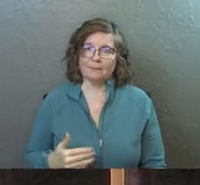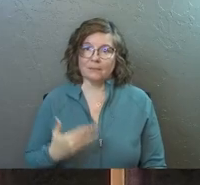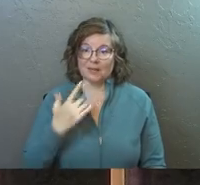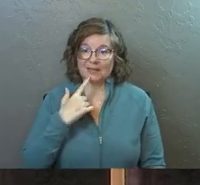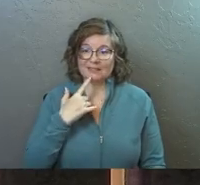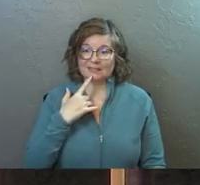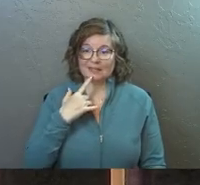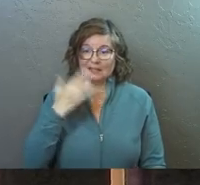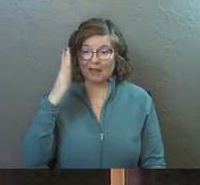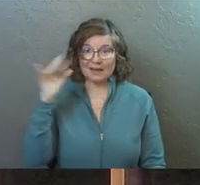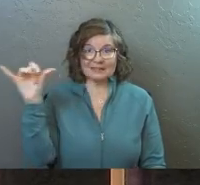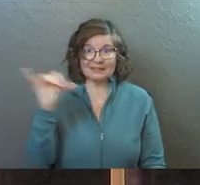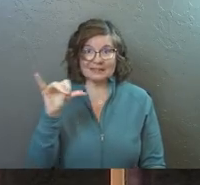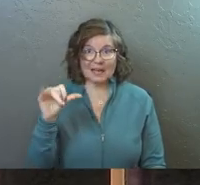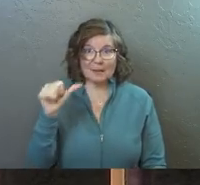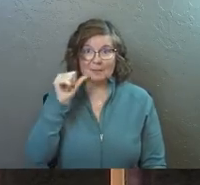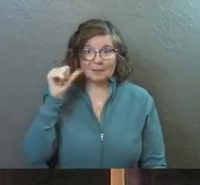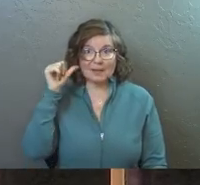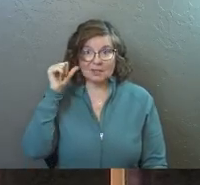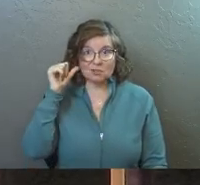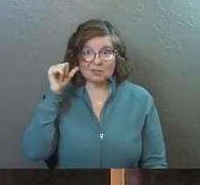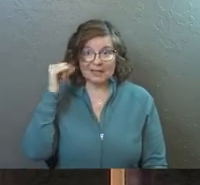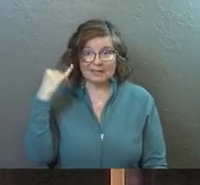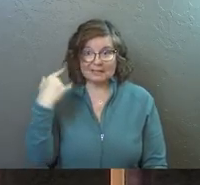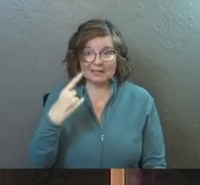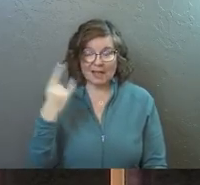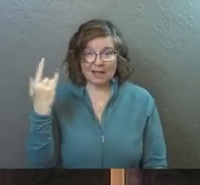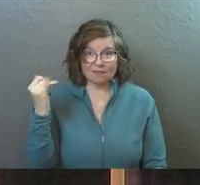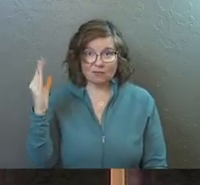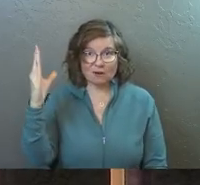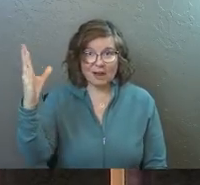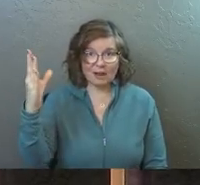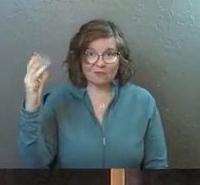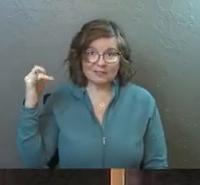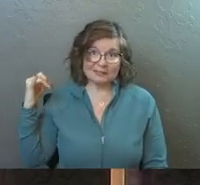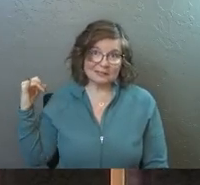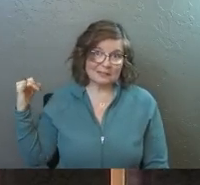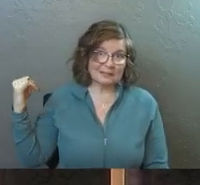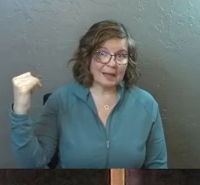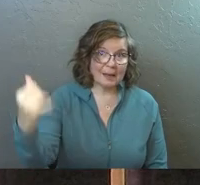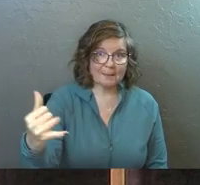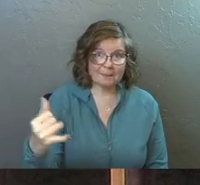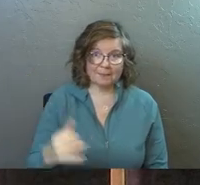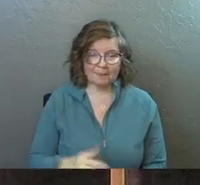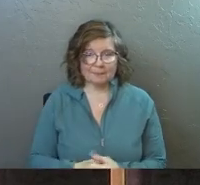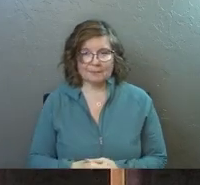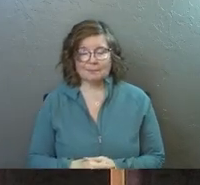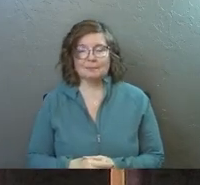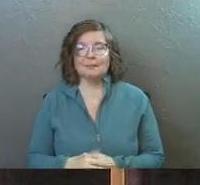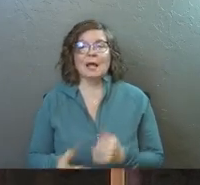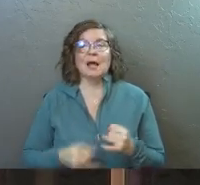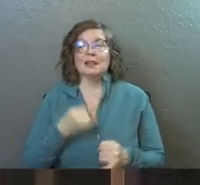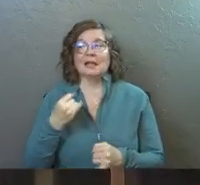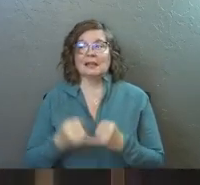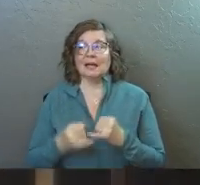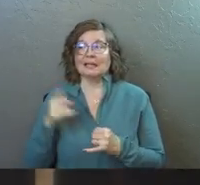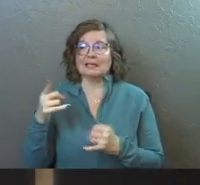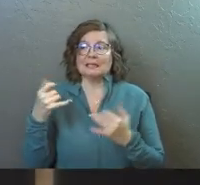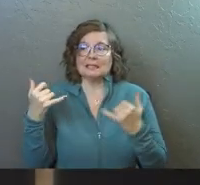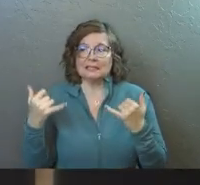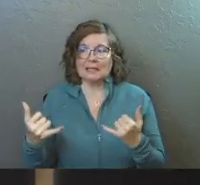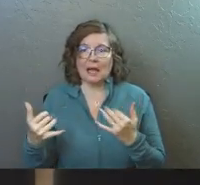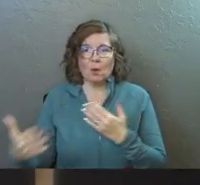same yesterday, today, and forever. He's constant. And then lastly, he is now, and he is